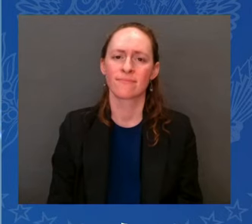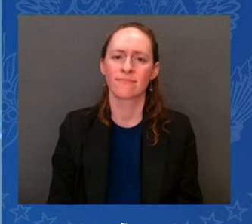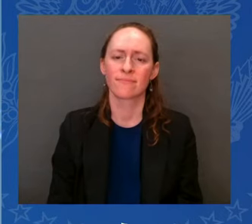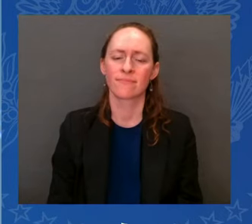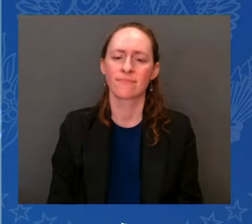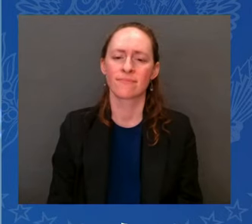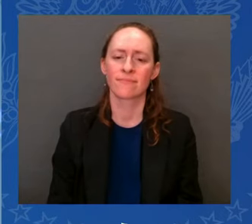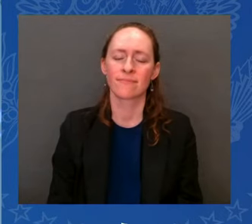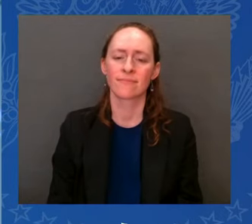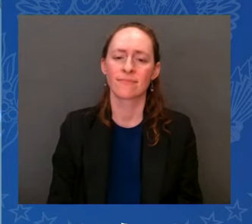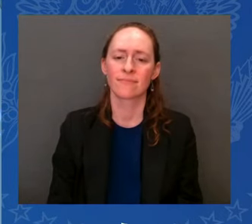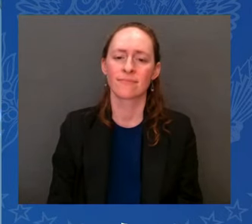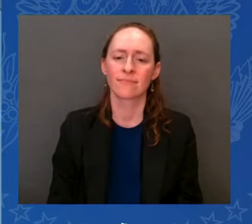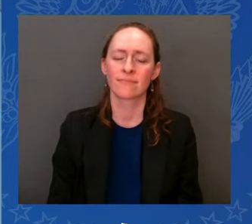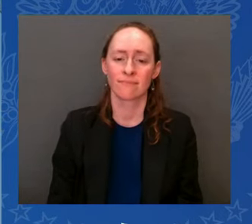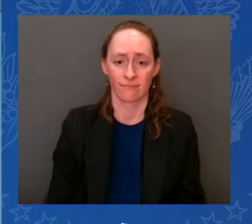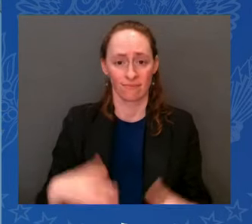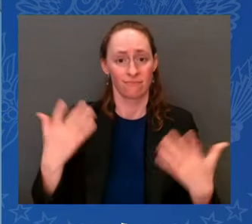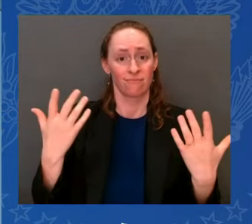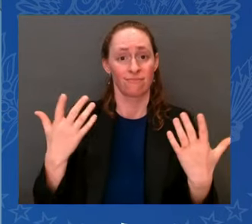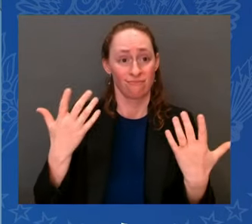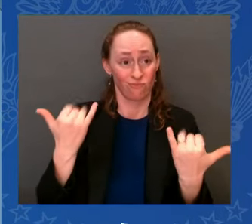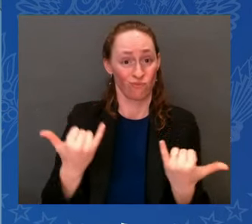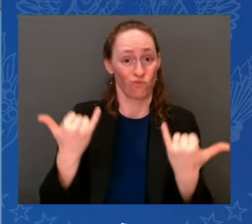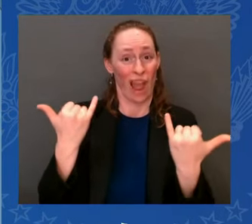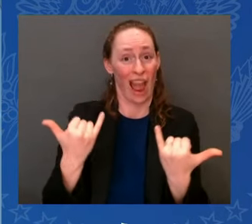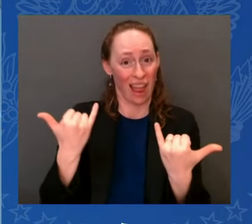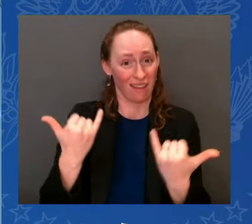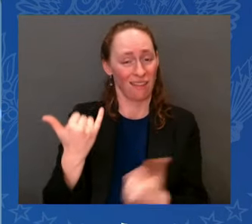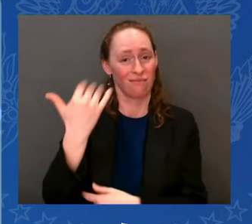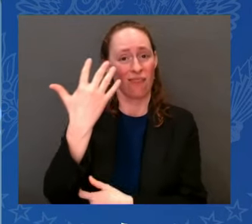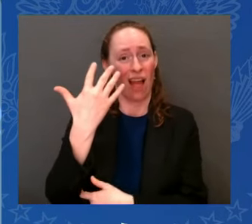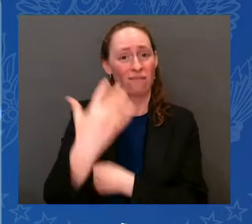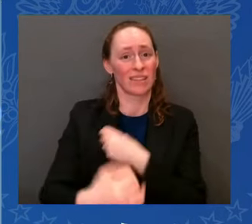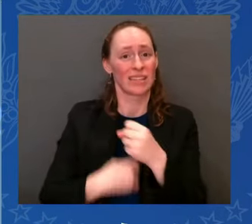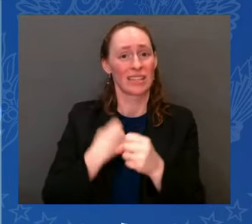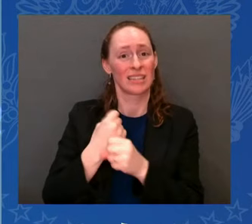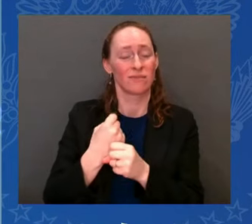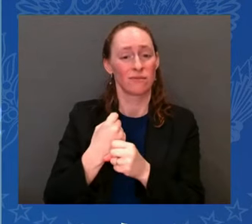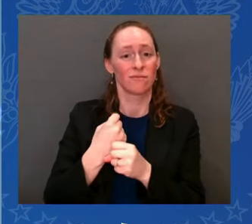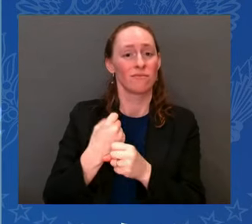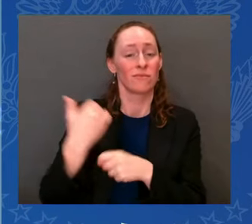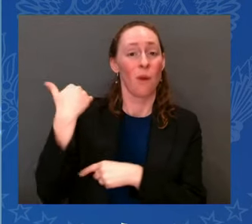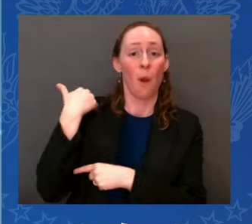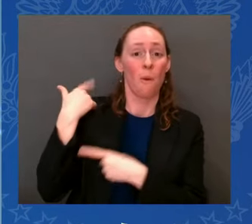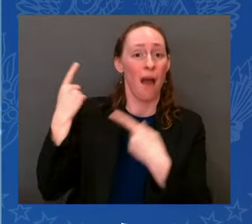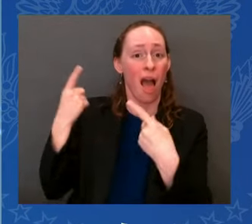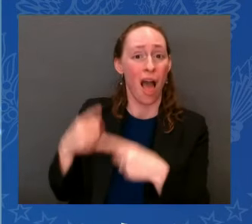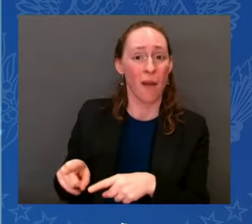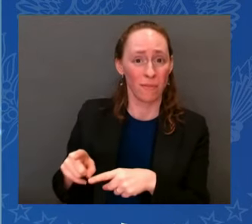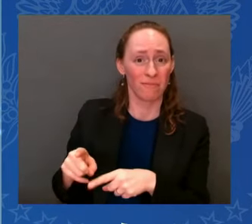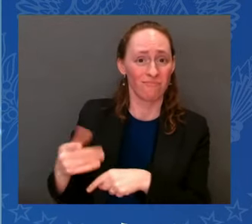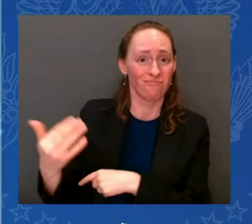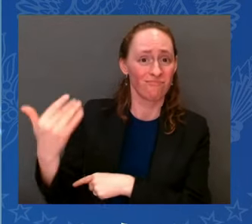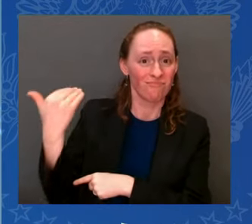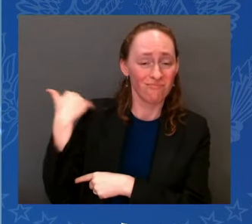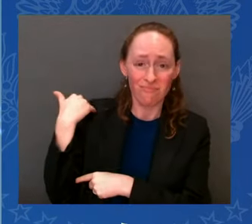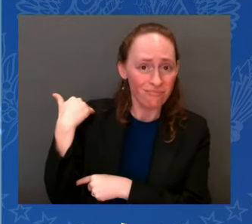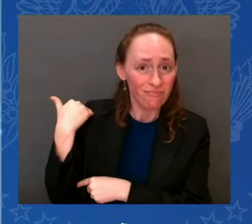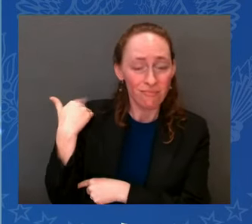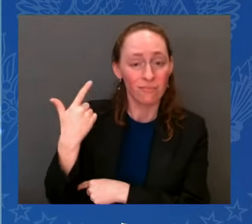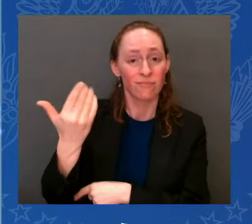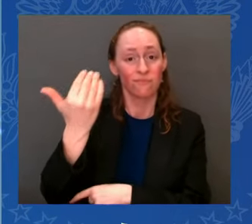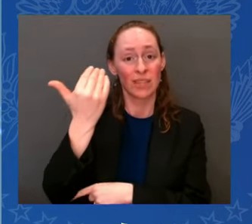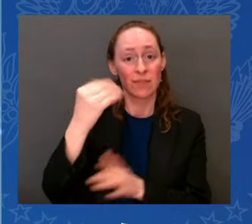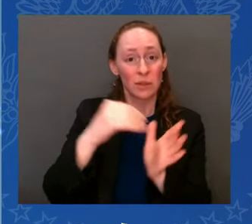5 years to the day that 14 students and 3 educators lost their lives in Parkland, Florida. I met